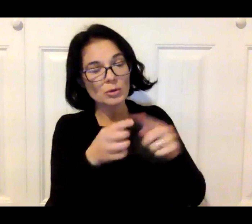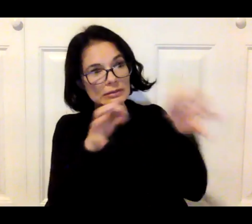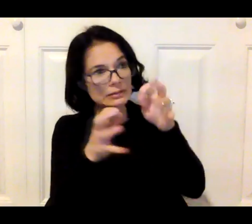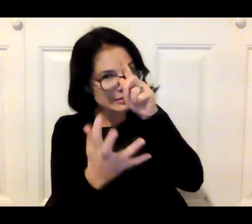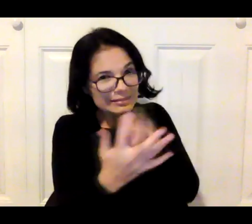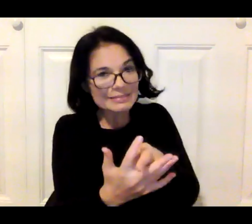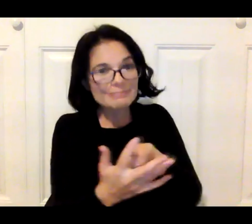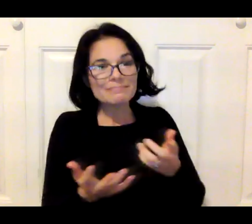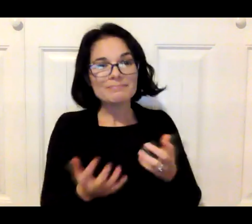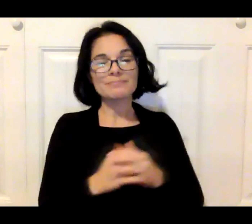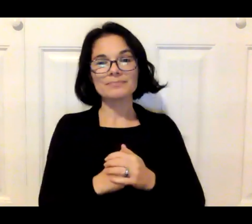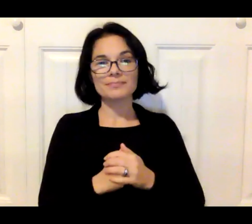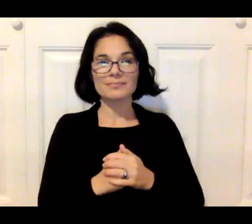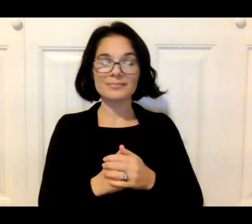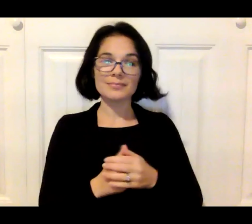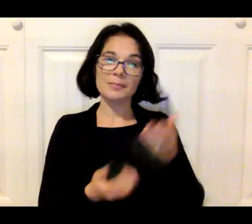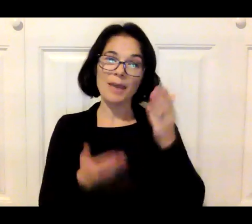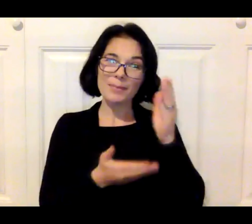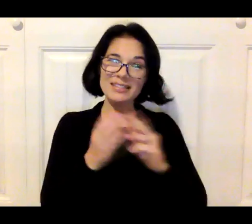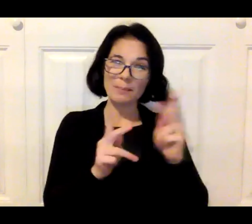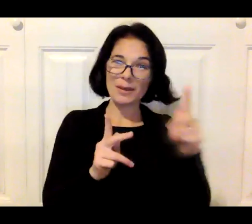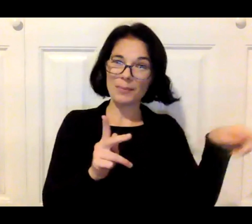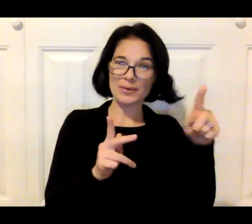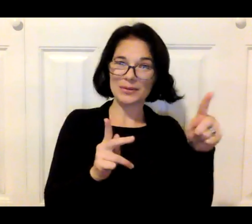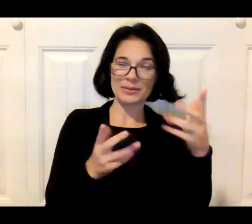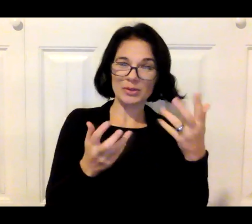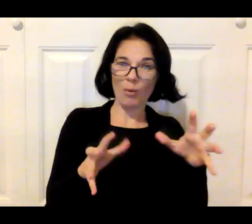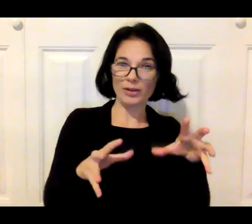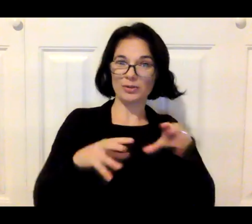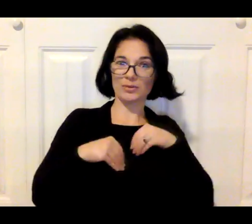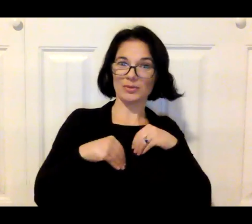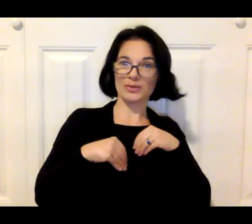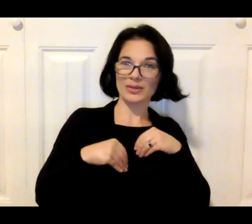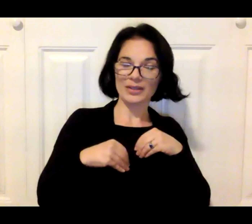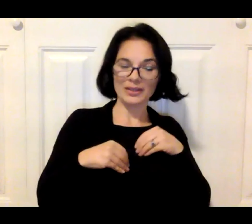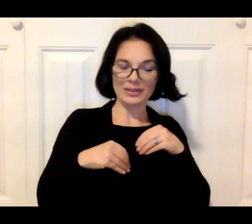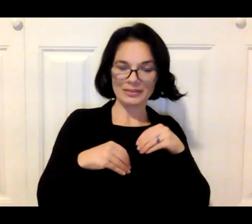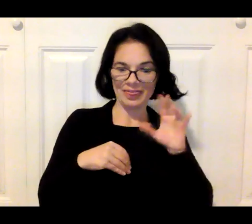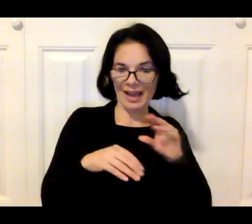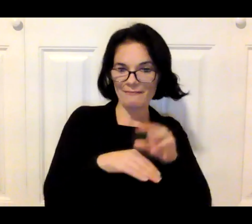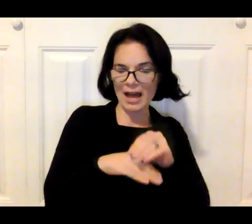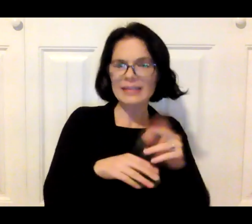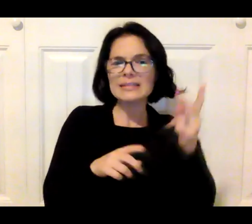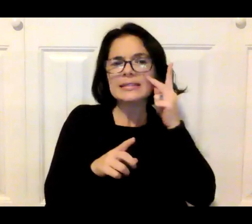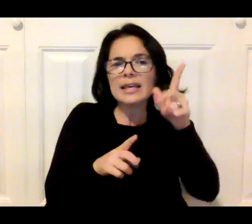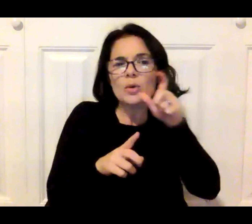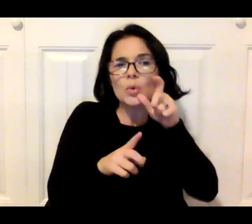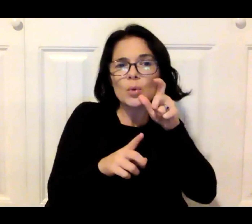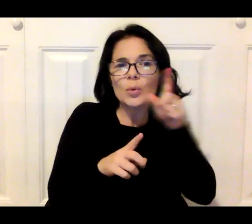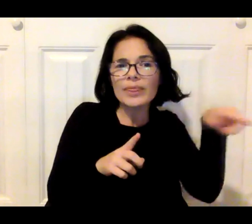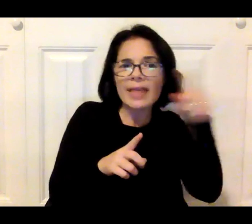those folks who don't want to take some of those advice, see who are influencers to them, whether it's elders or